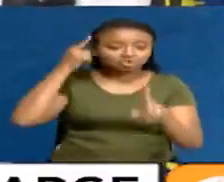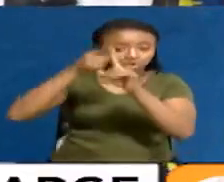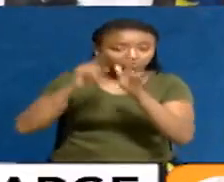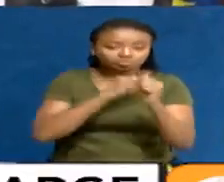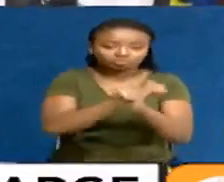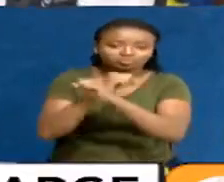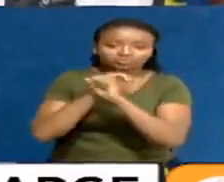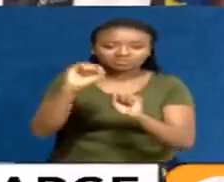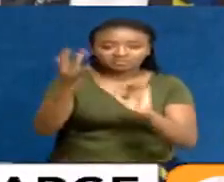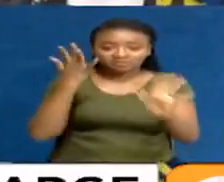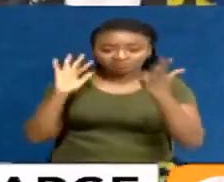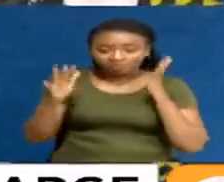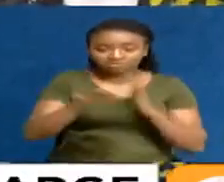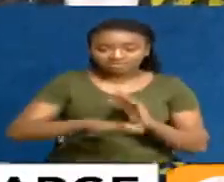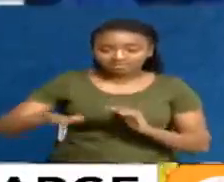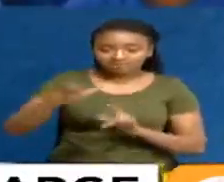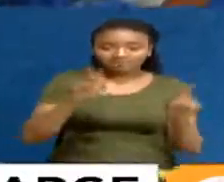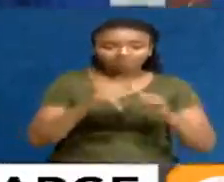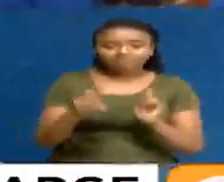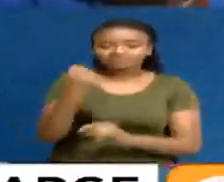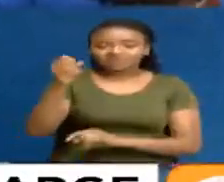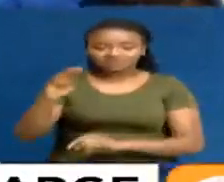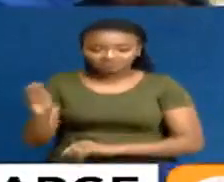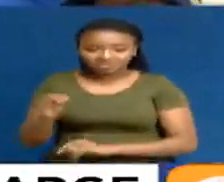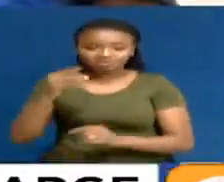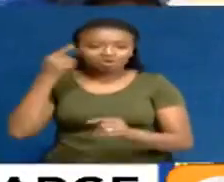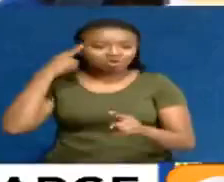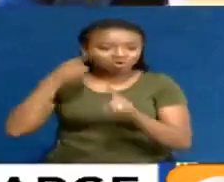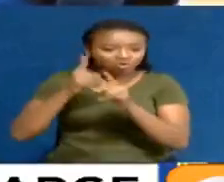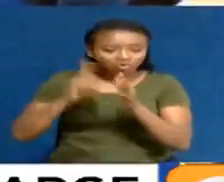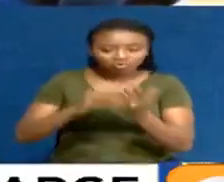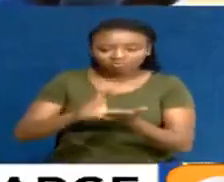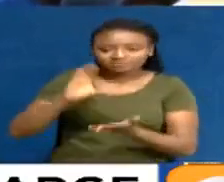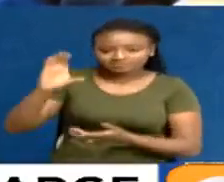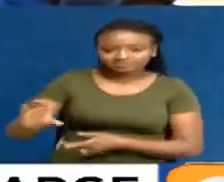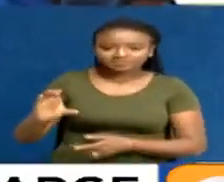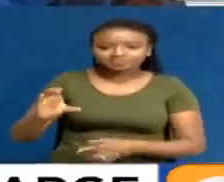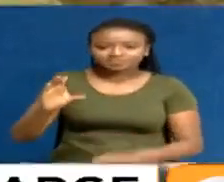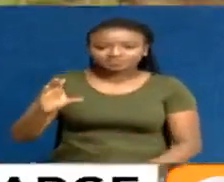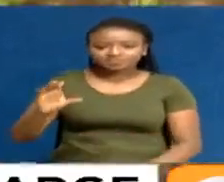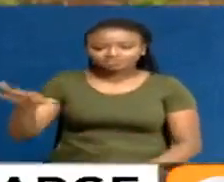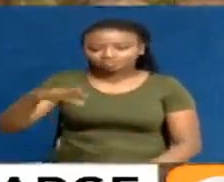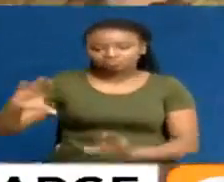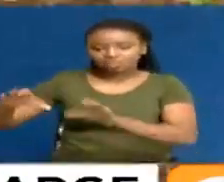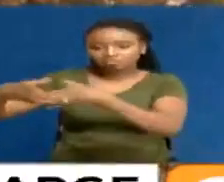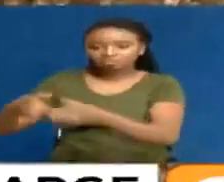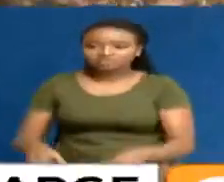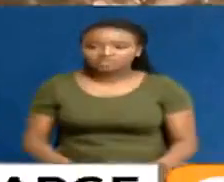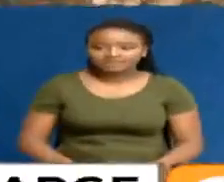efforts, with 5 million set to be channeled back to the host community.